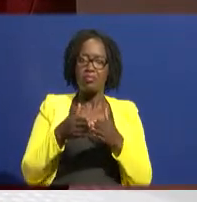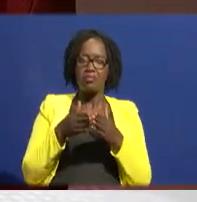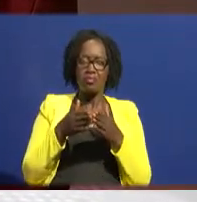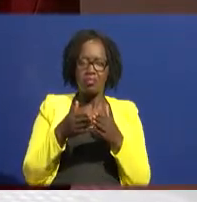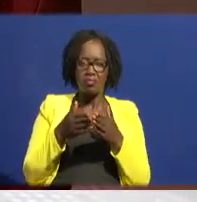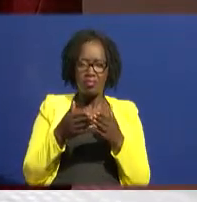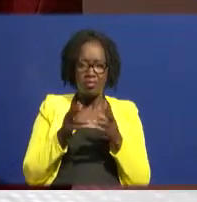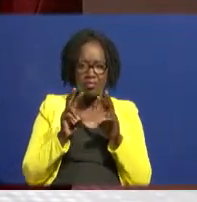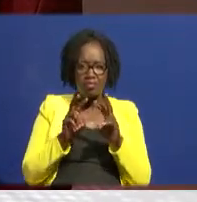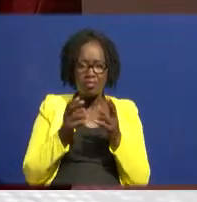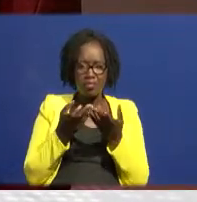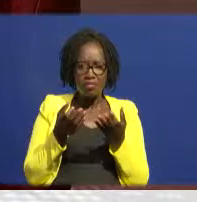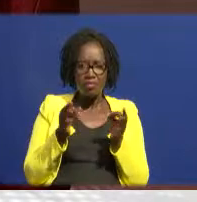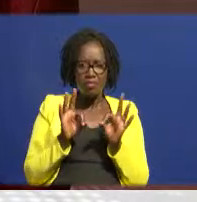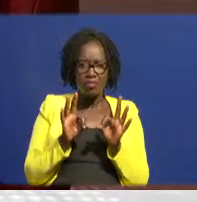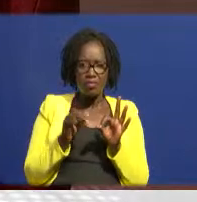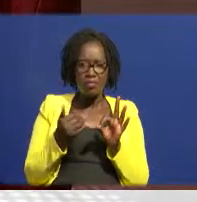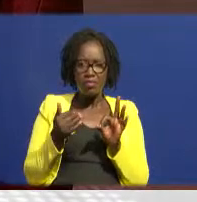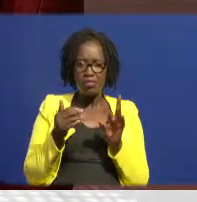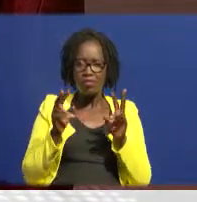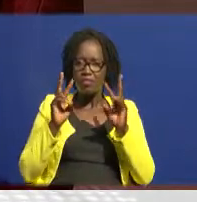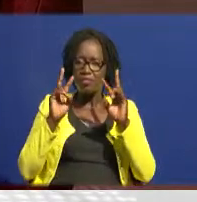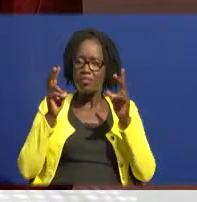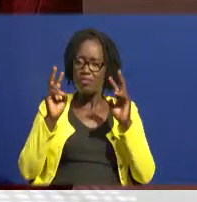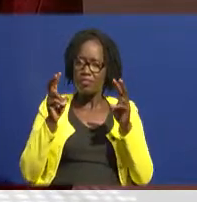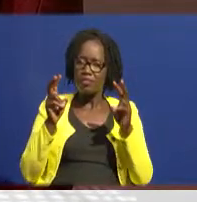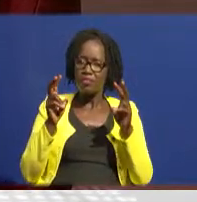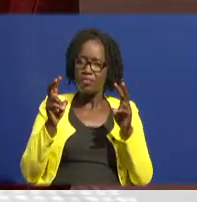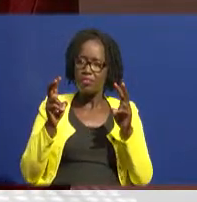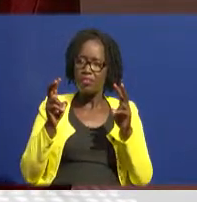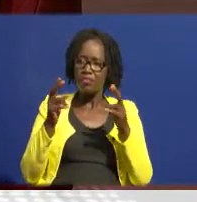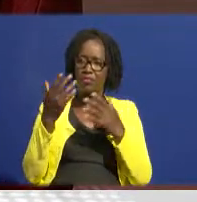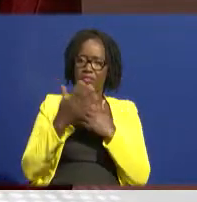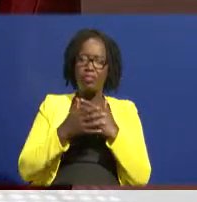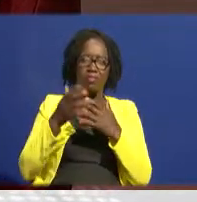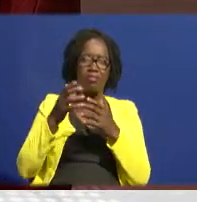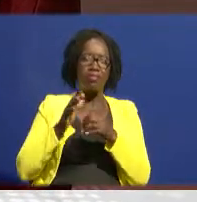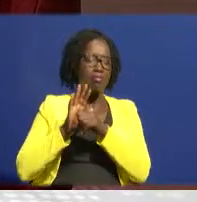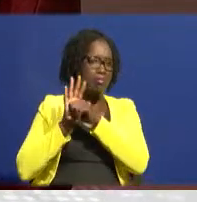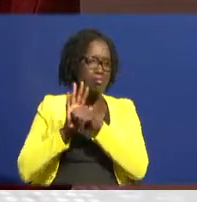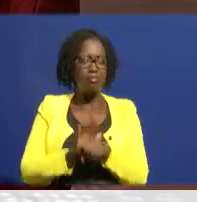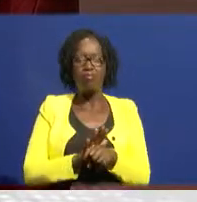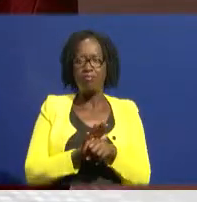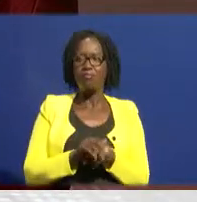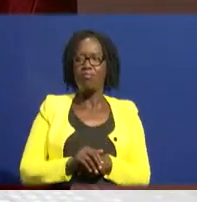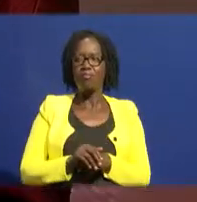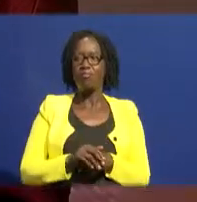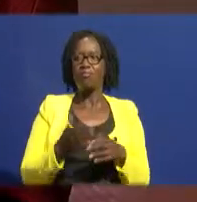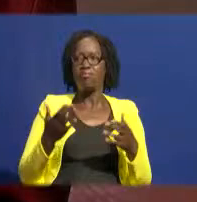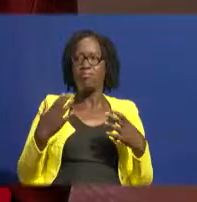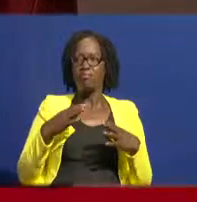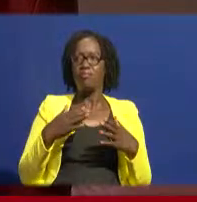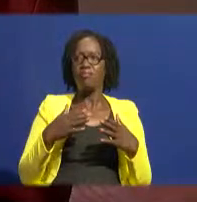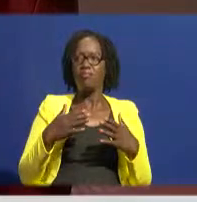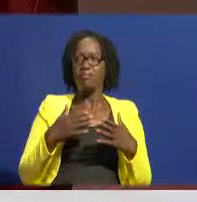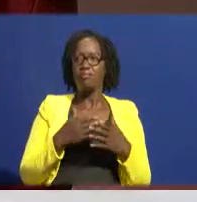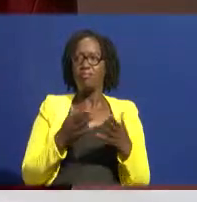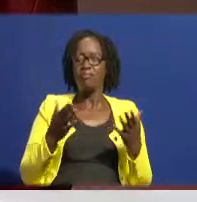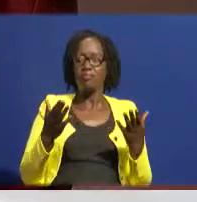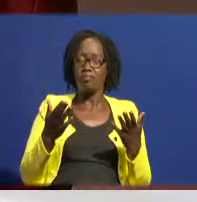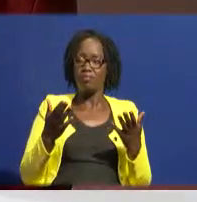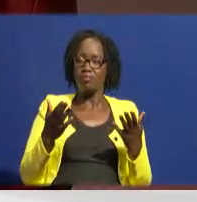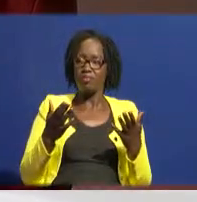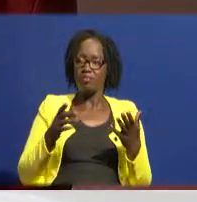them freely. And other issues, there's also cyberbullying, and there's a lot of people are getting out of that place with